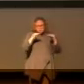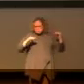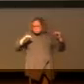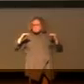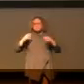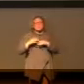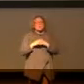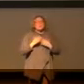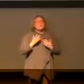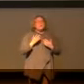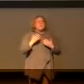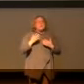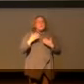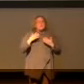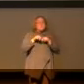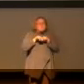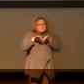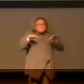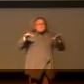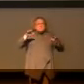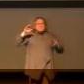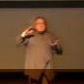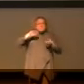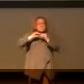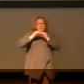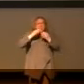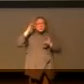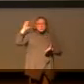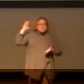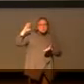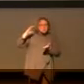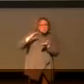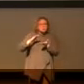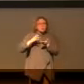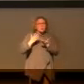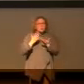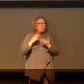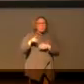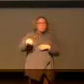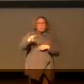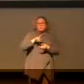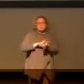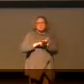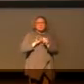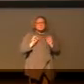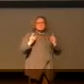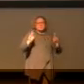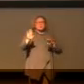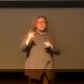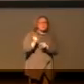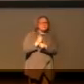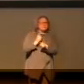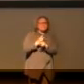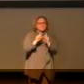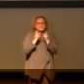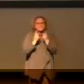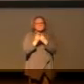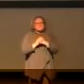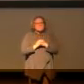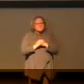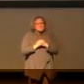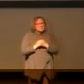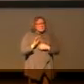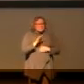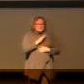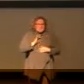their departments. I really cannot express how much I appreciate the flexibility of the staff. These are not easy things